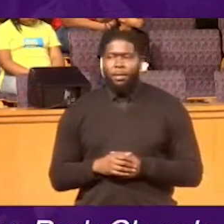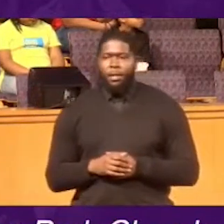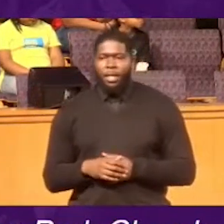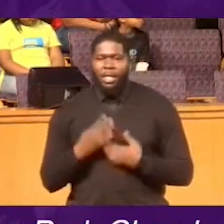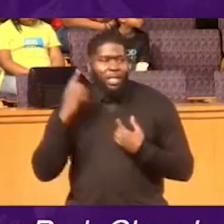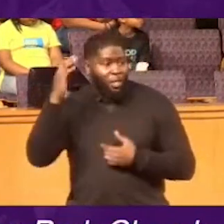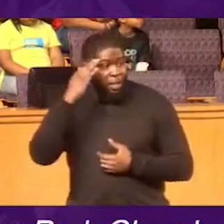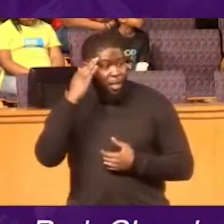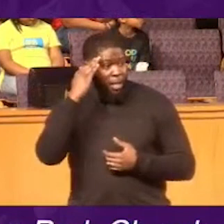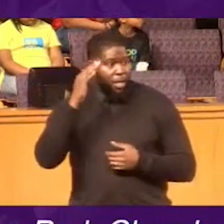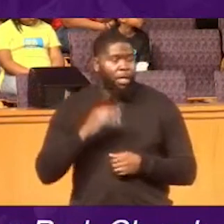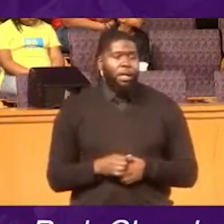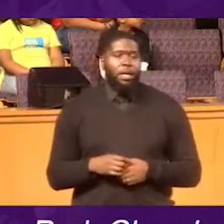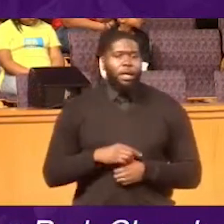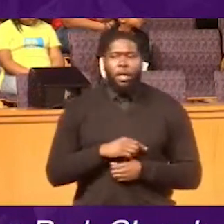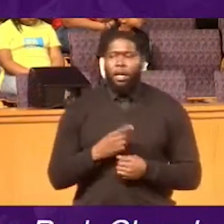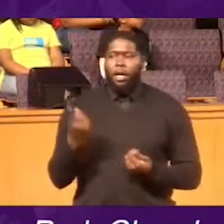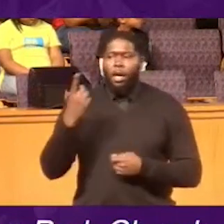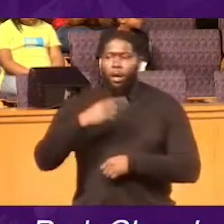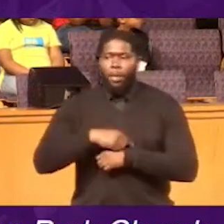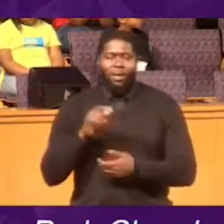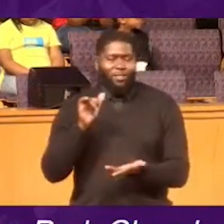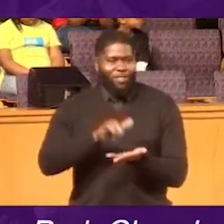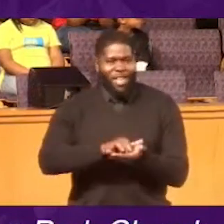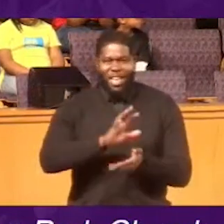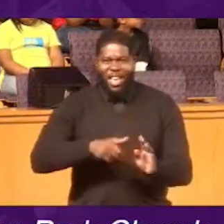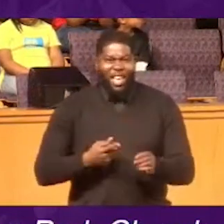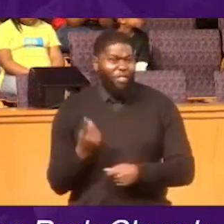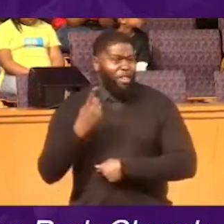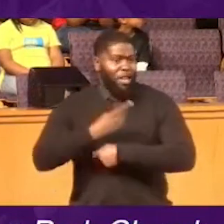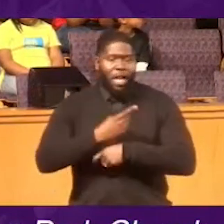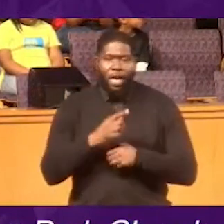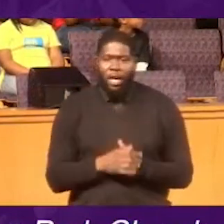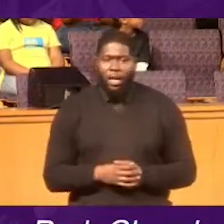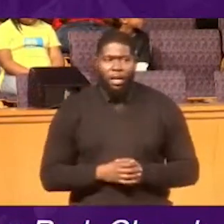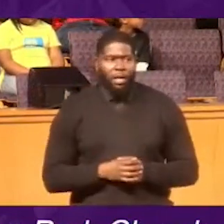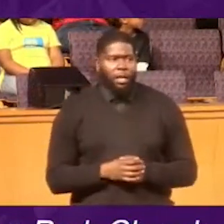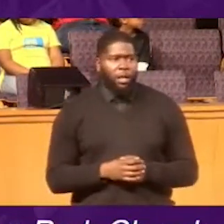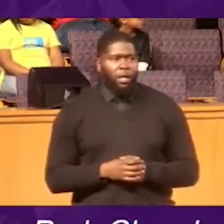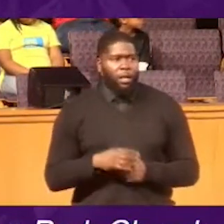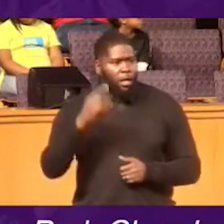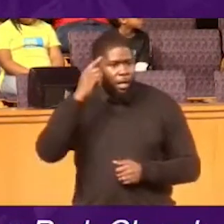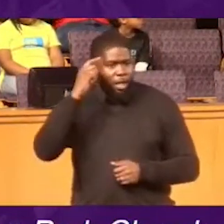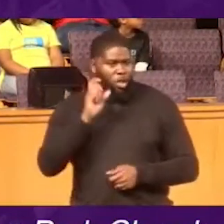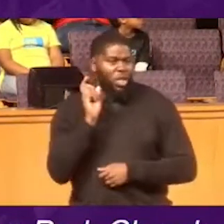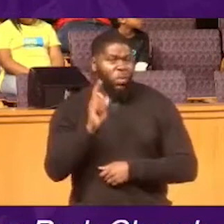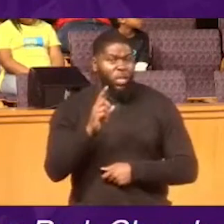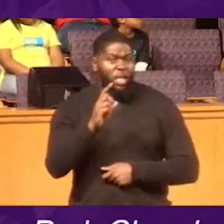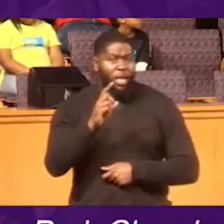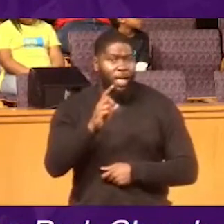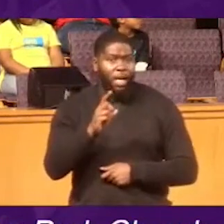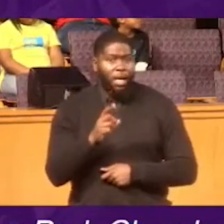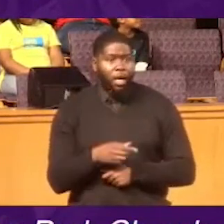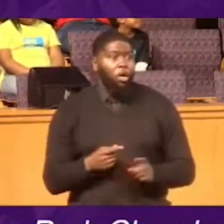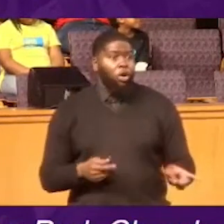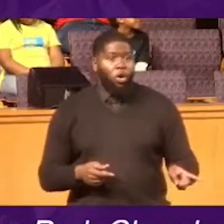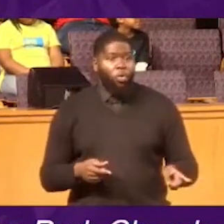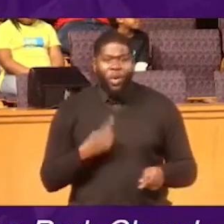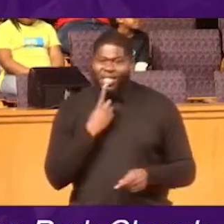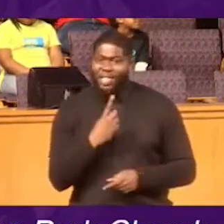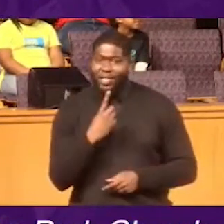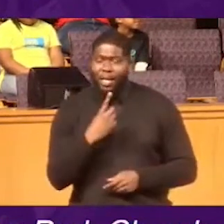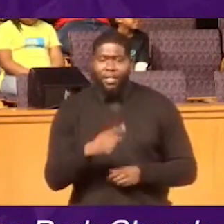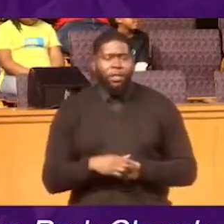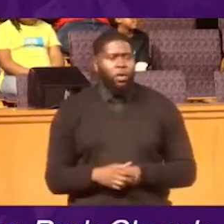Think about that every day. Think about when you need her, what she says to you,